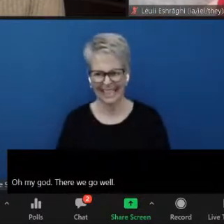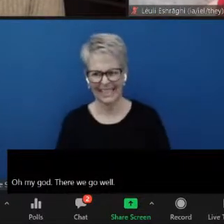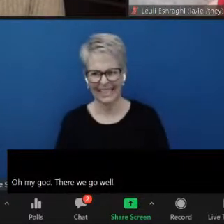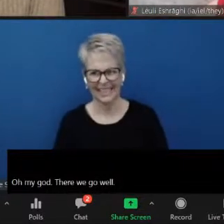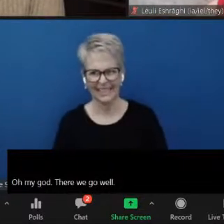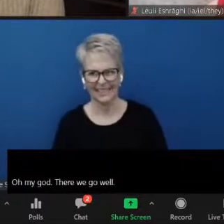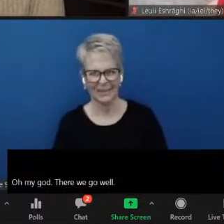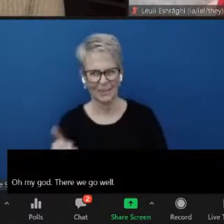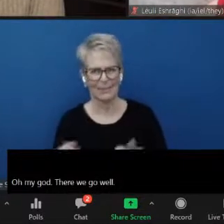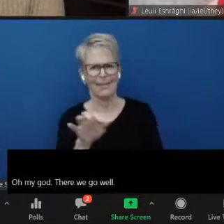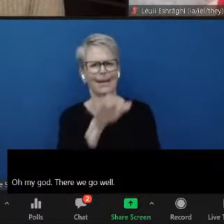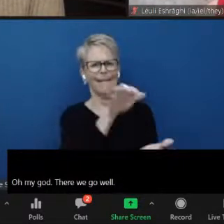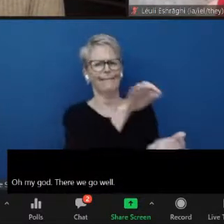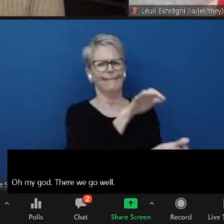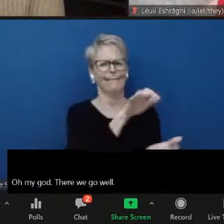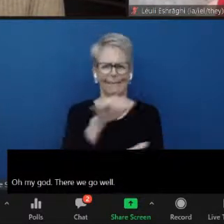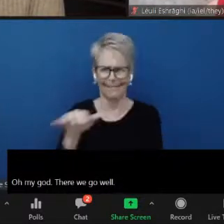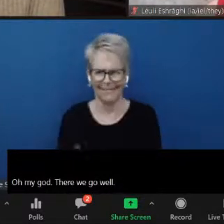There's some,